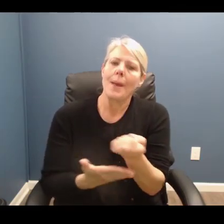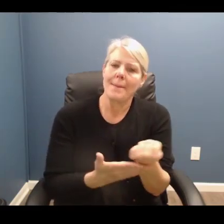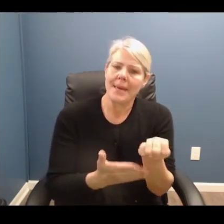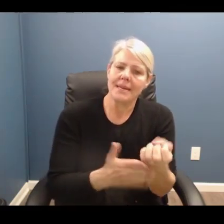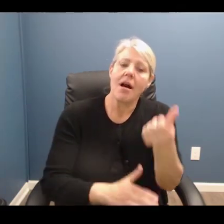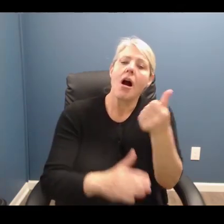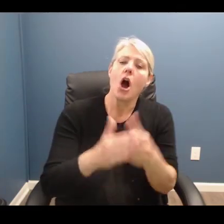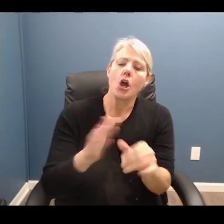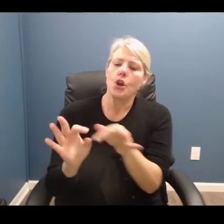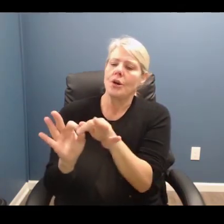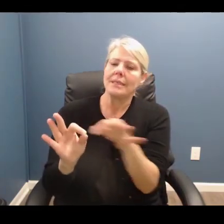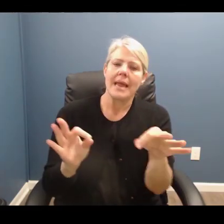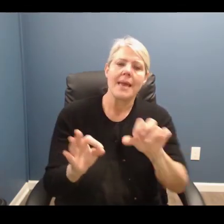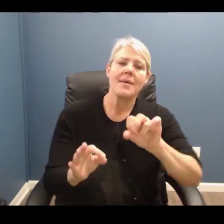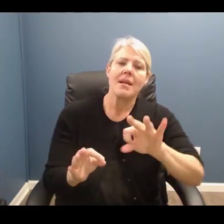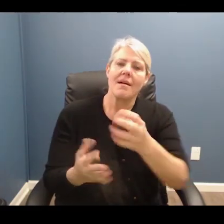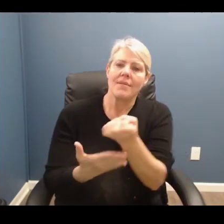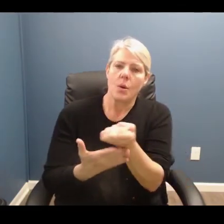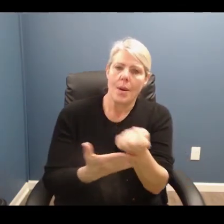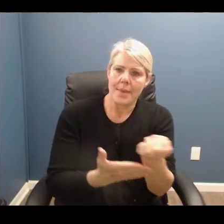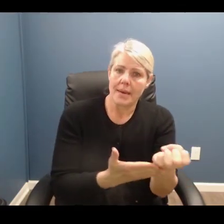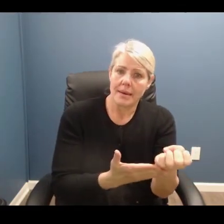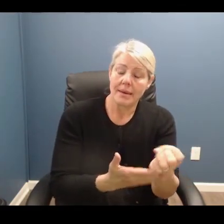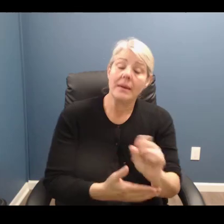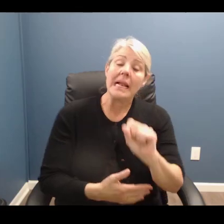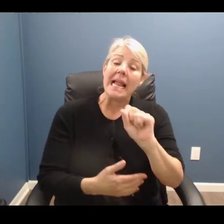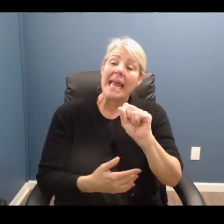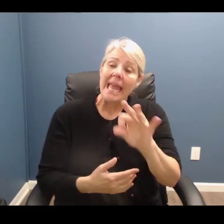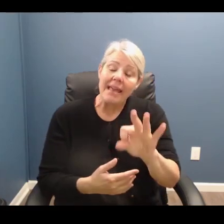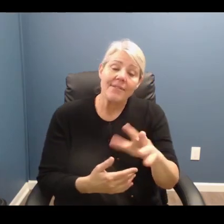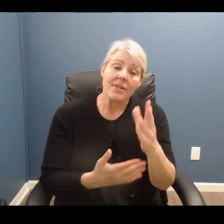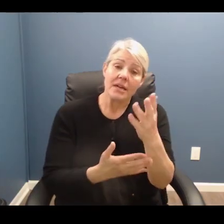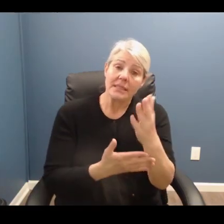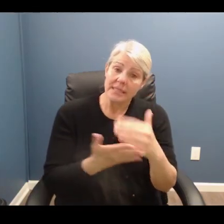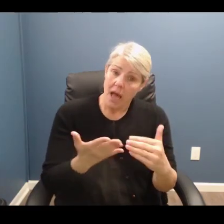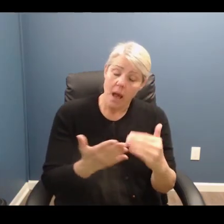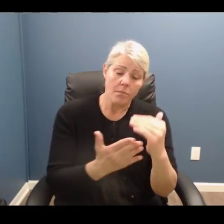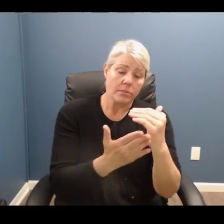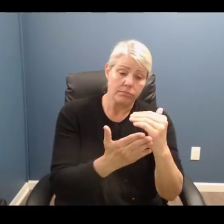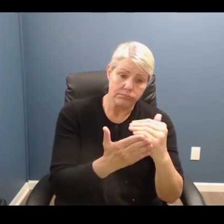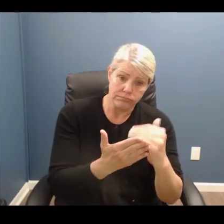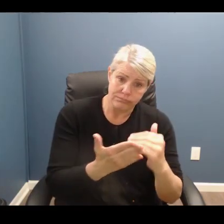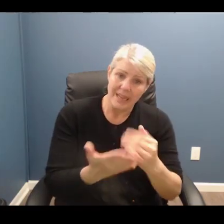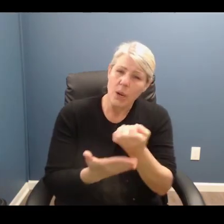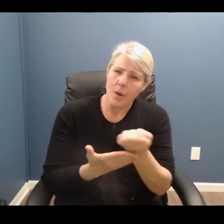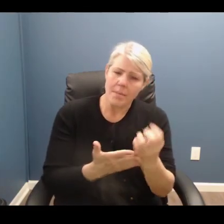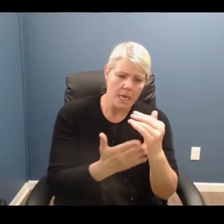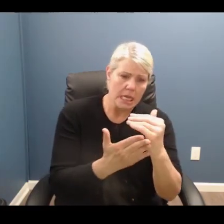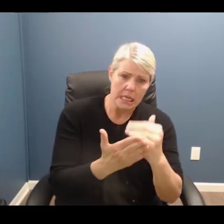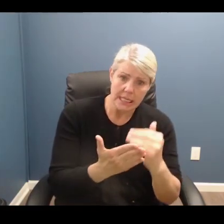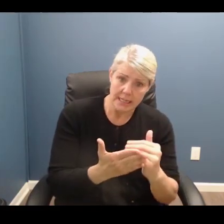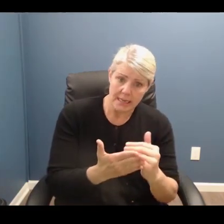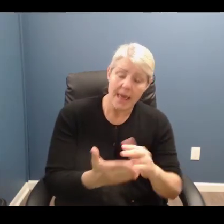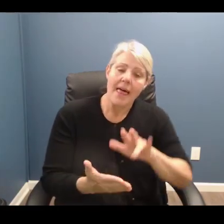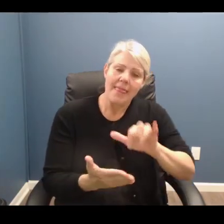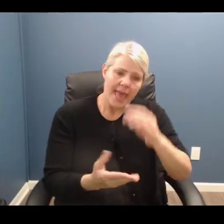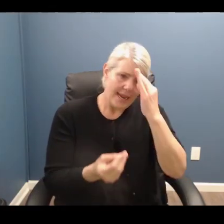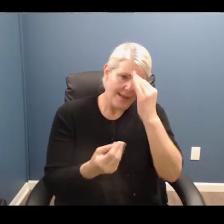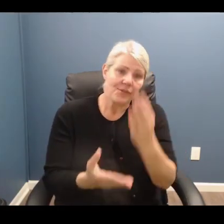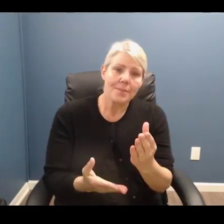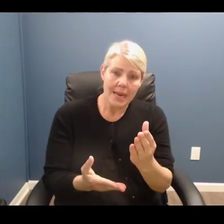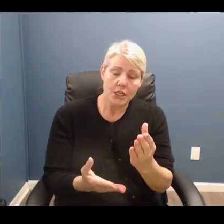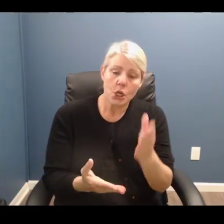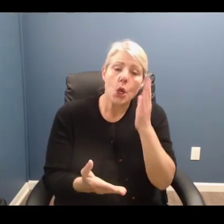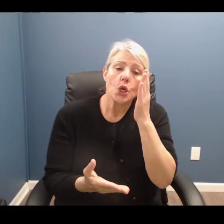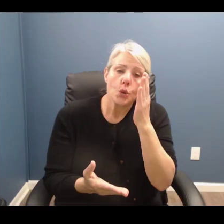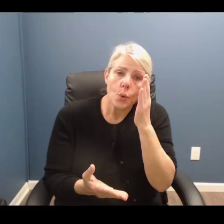of Devices and Services below. If there are items listed in the Statement of Devices and Services, that information should